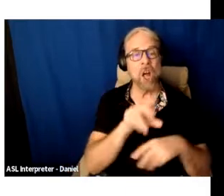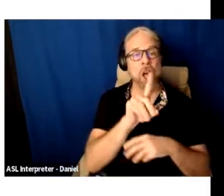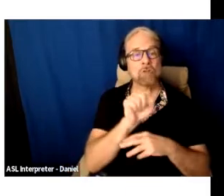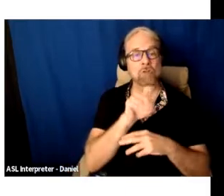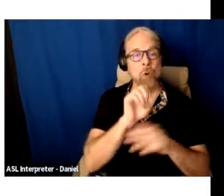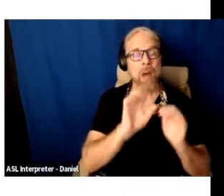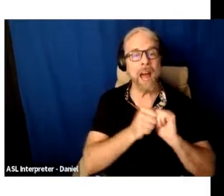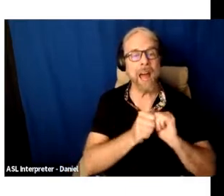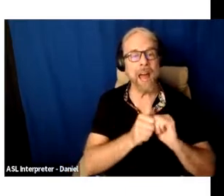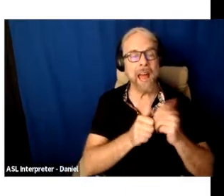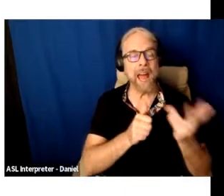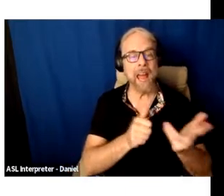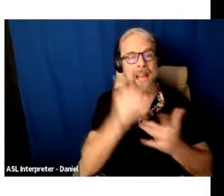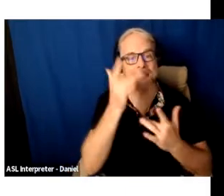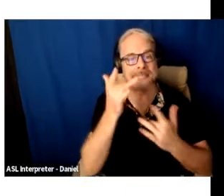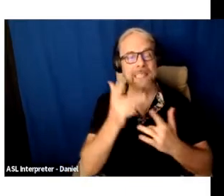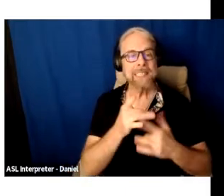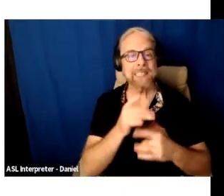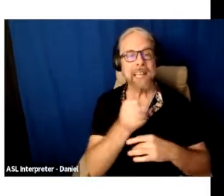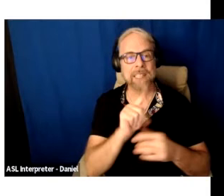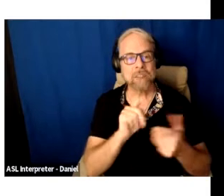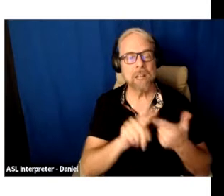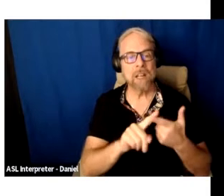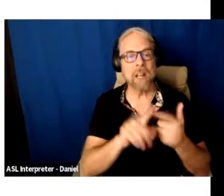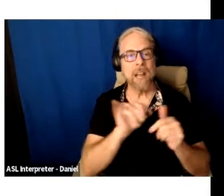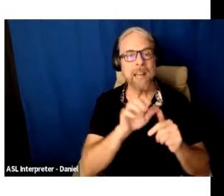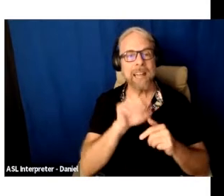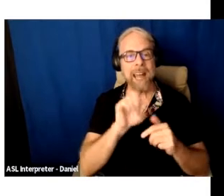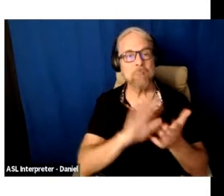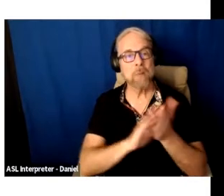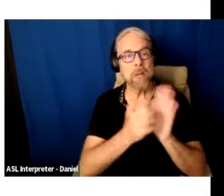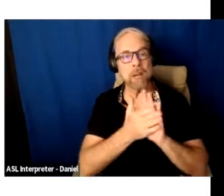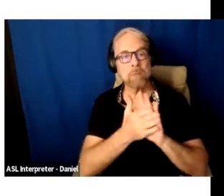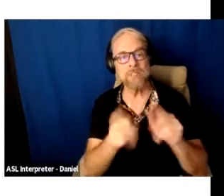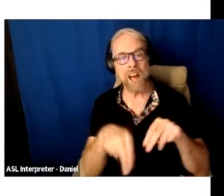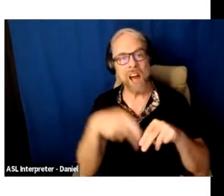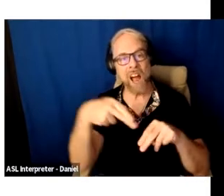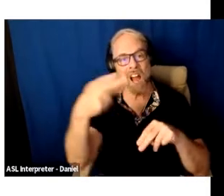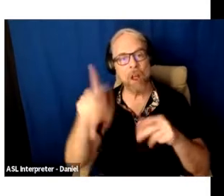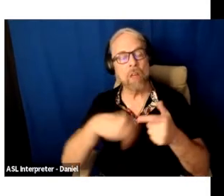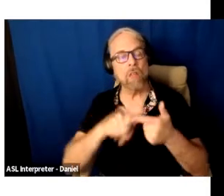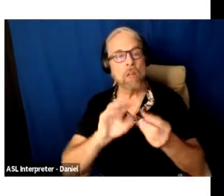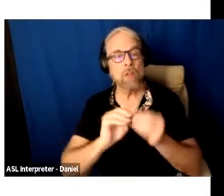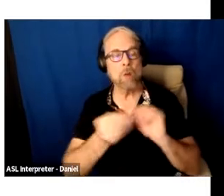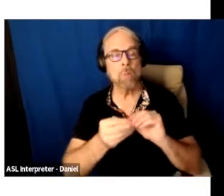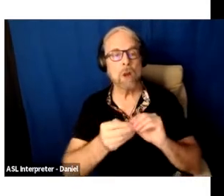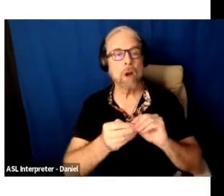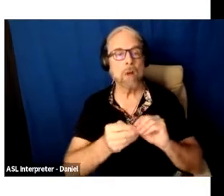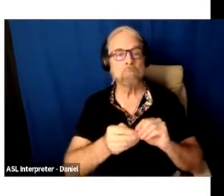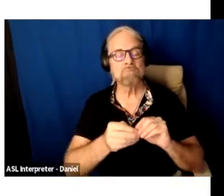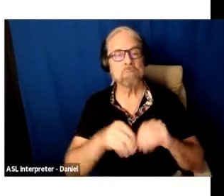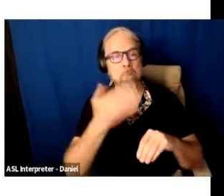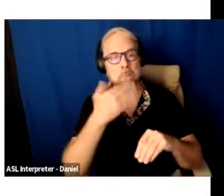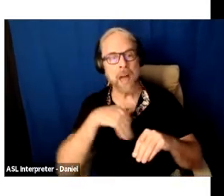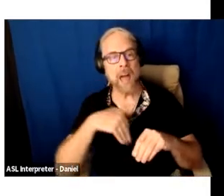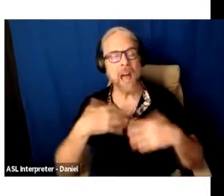disease agent like ACEs gets bigger, the number of health outcomes or poor health outcomes